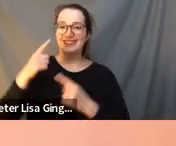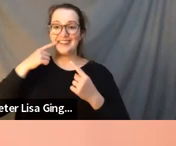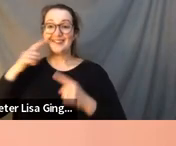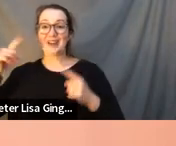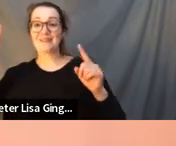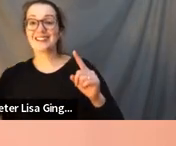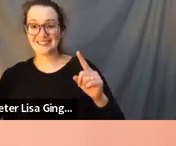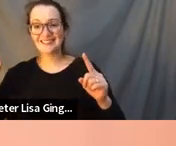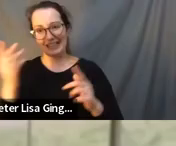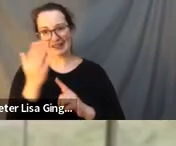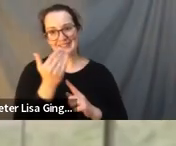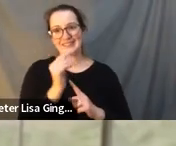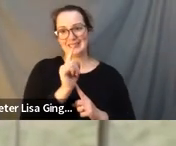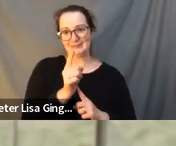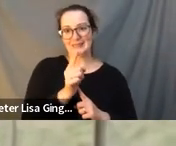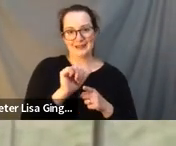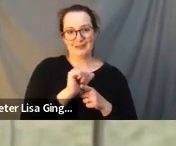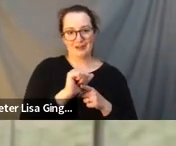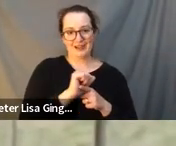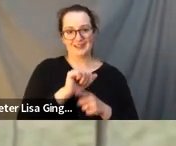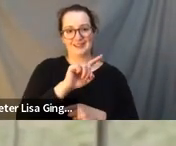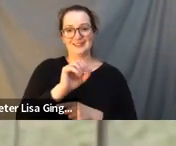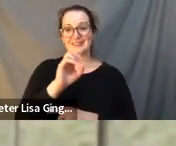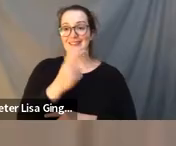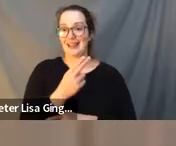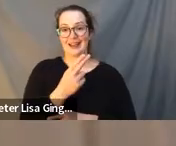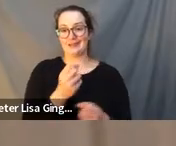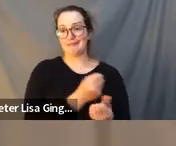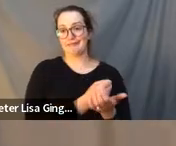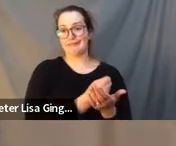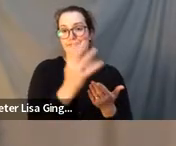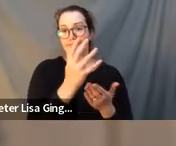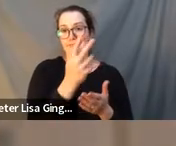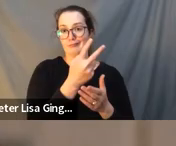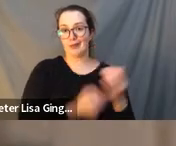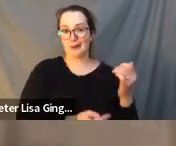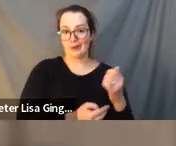has squandered both. I know what I have to do.